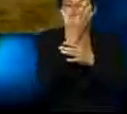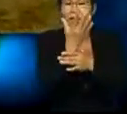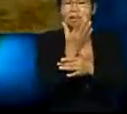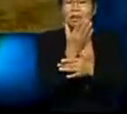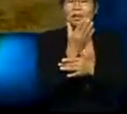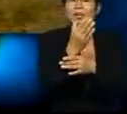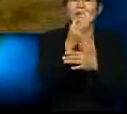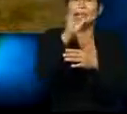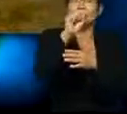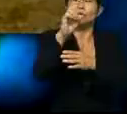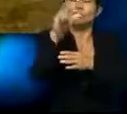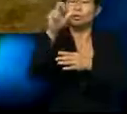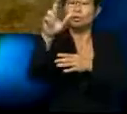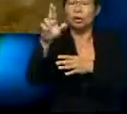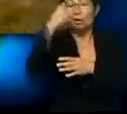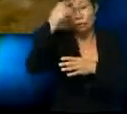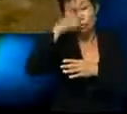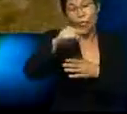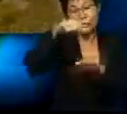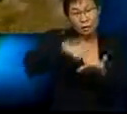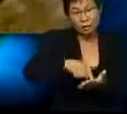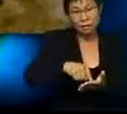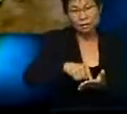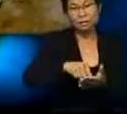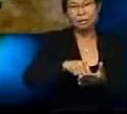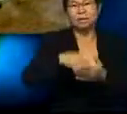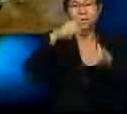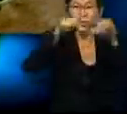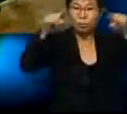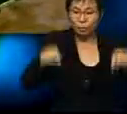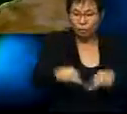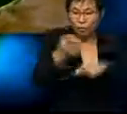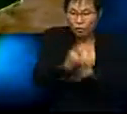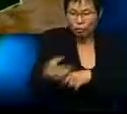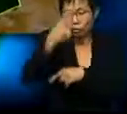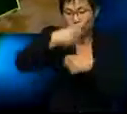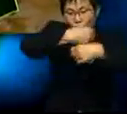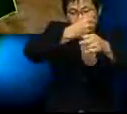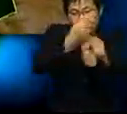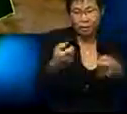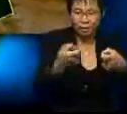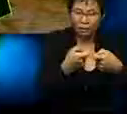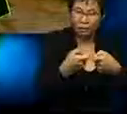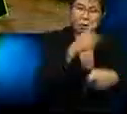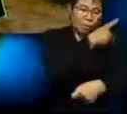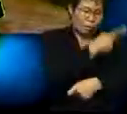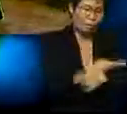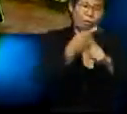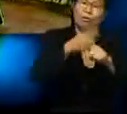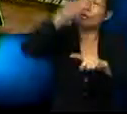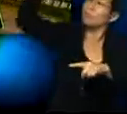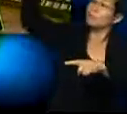this purpose. A solar cell is a piece of equipment for producing electric power from